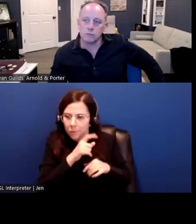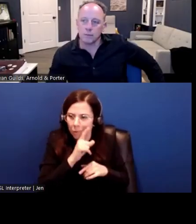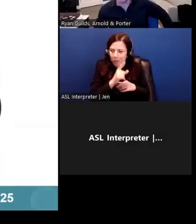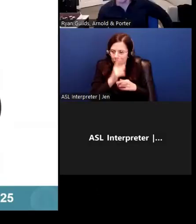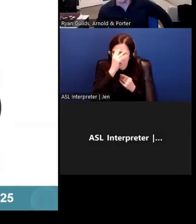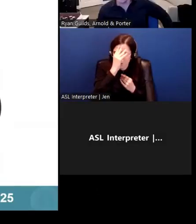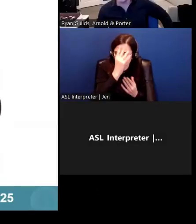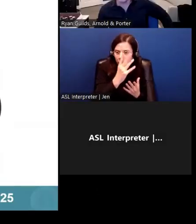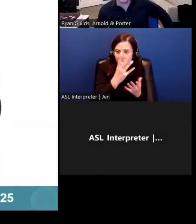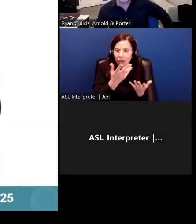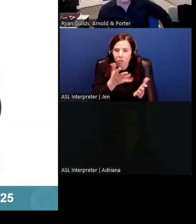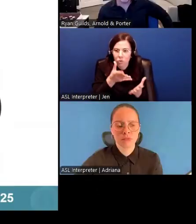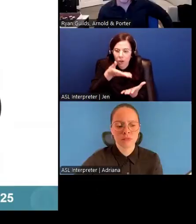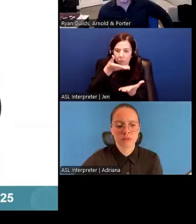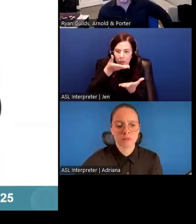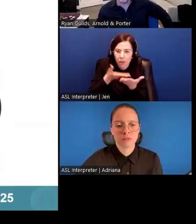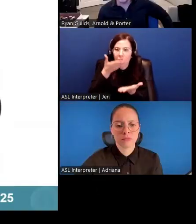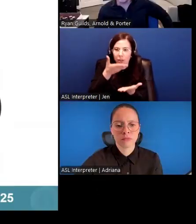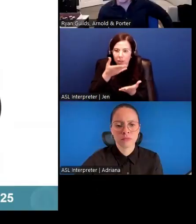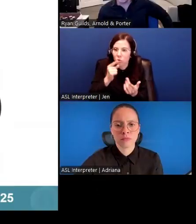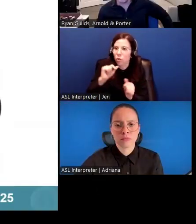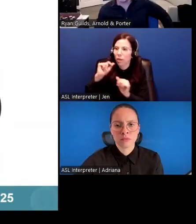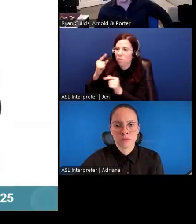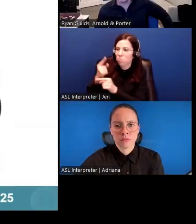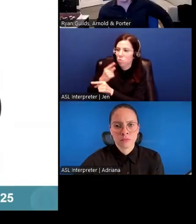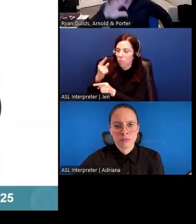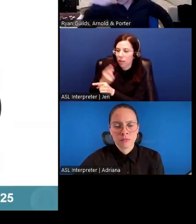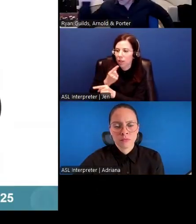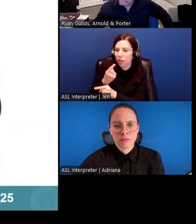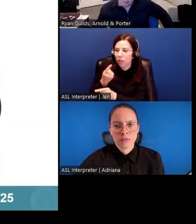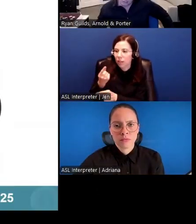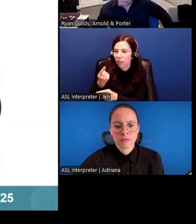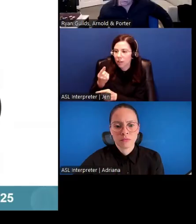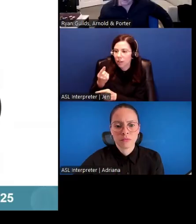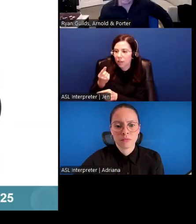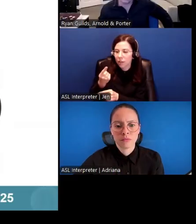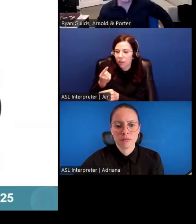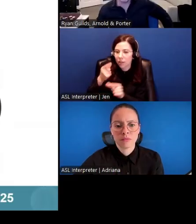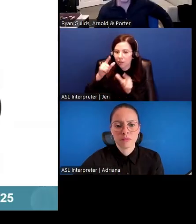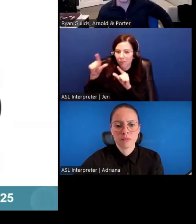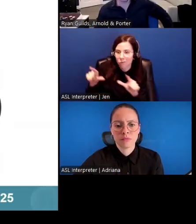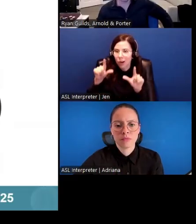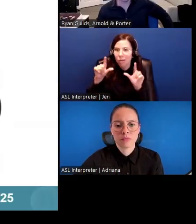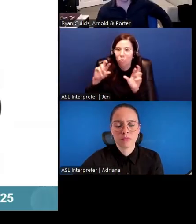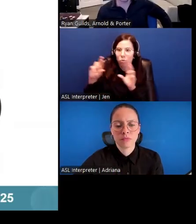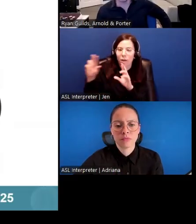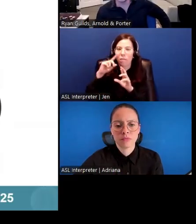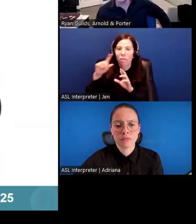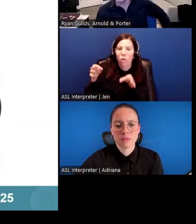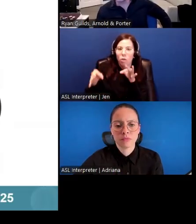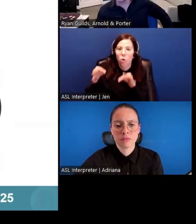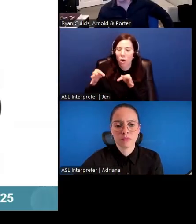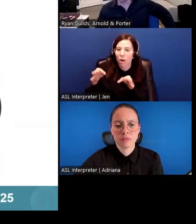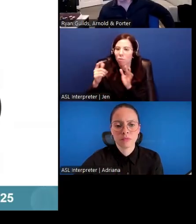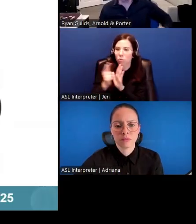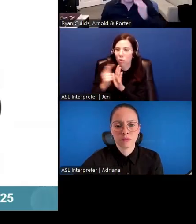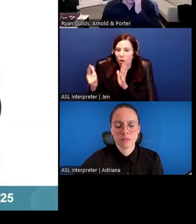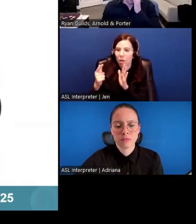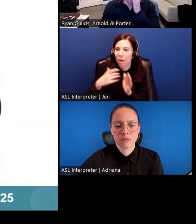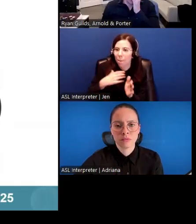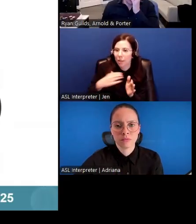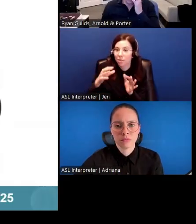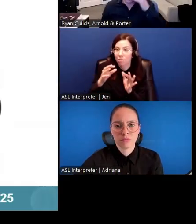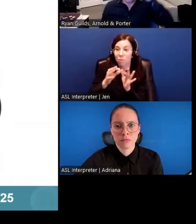order has been memorialized so that you can appropriately frame it for the Court of Criminal Appeals. The ability to